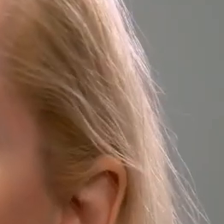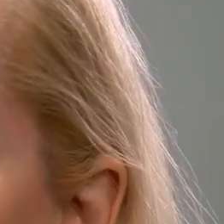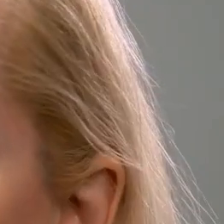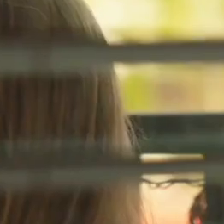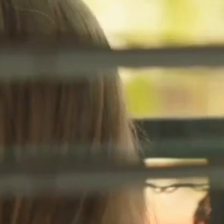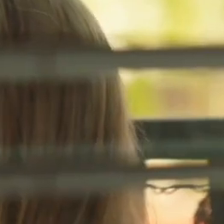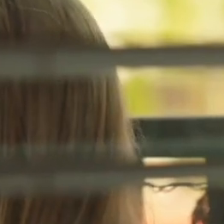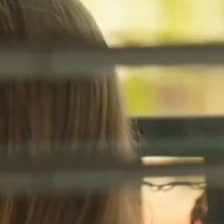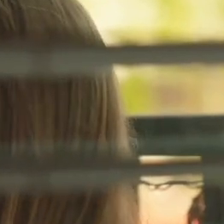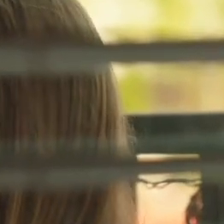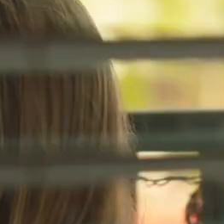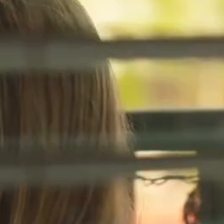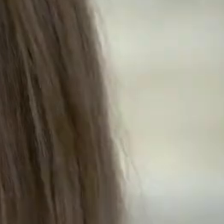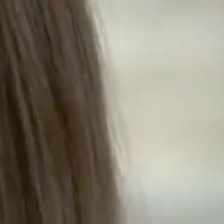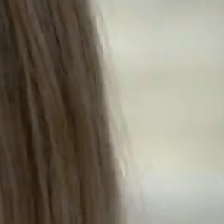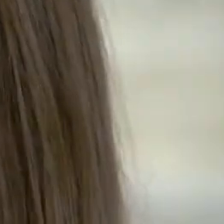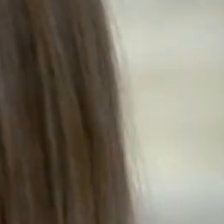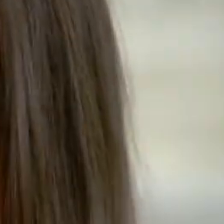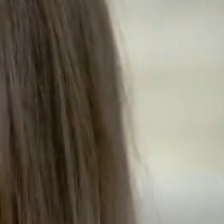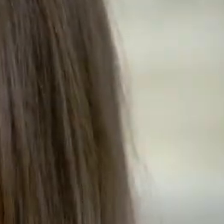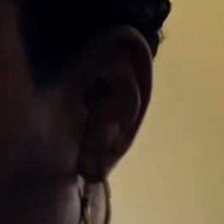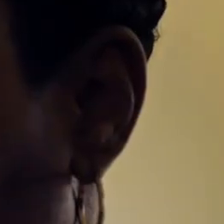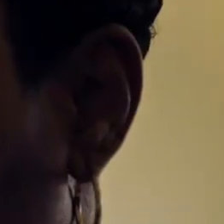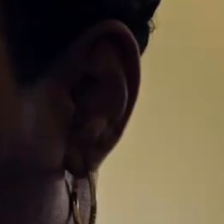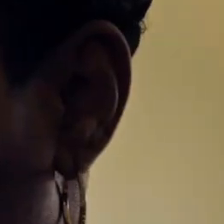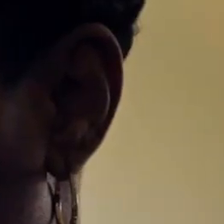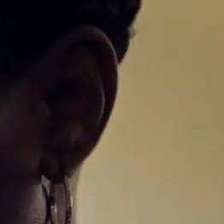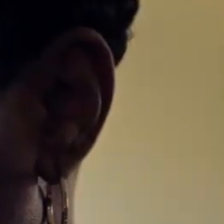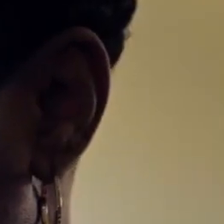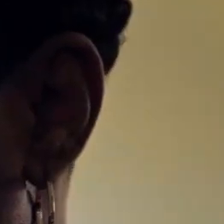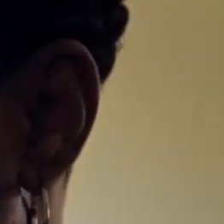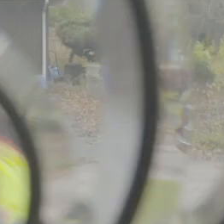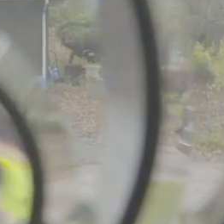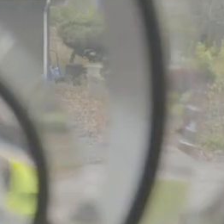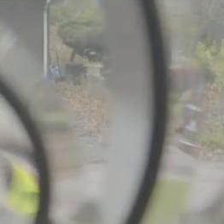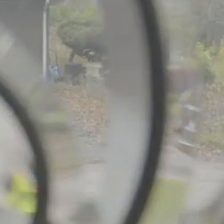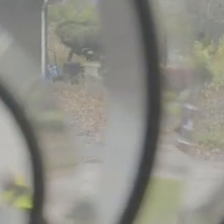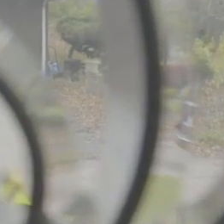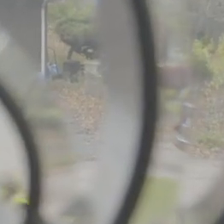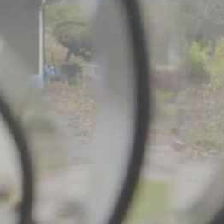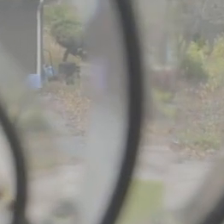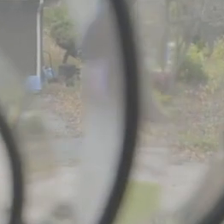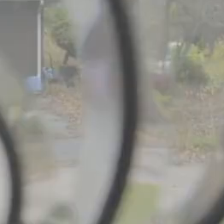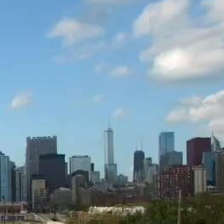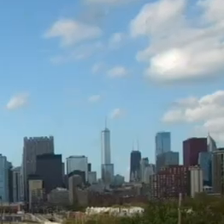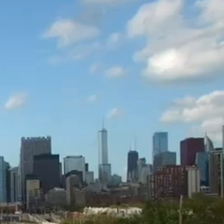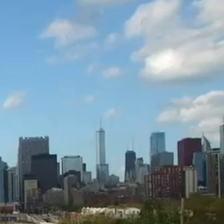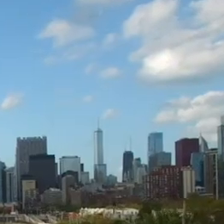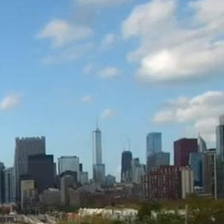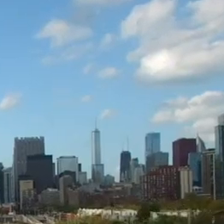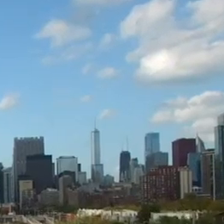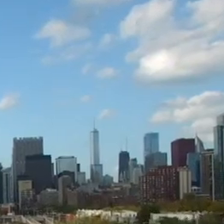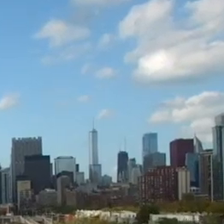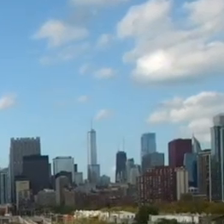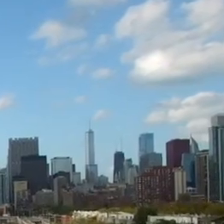very public way. When you're going through it, it changes you. The story raises questions about what's happening to some blue-collar workers. Not